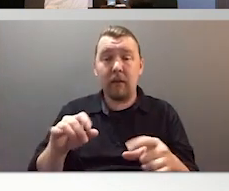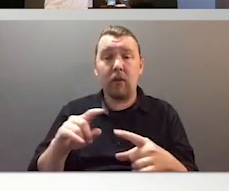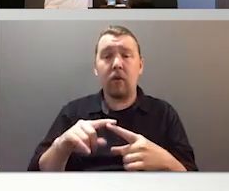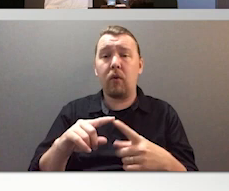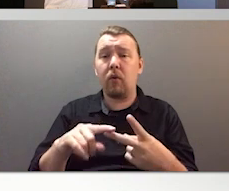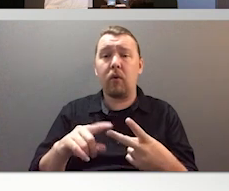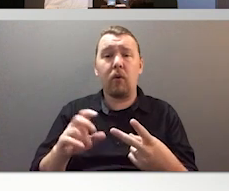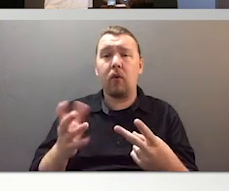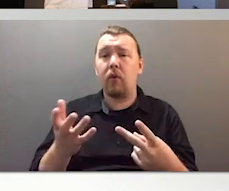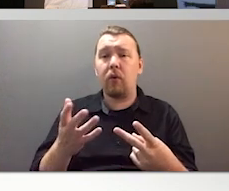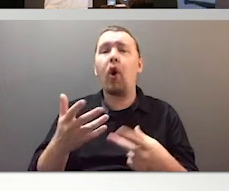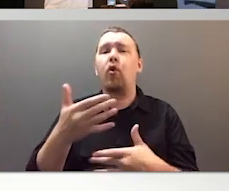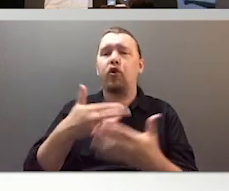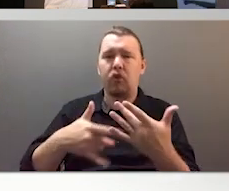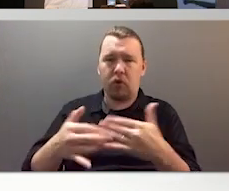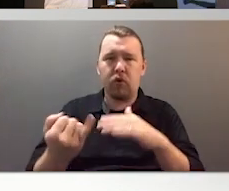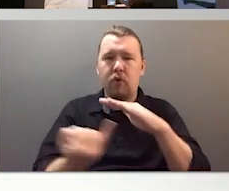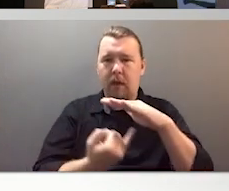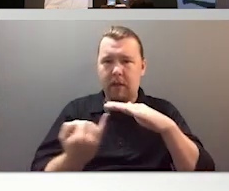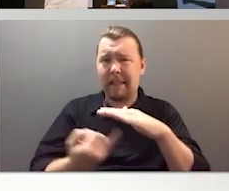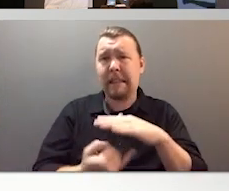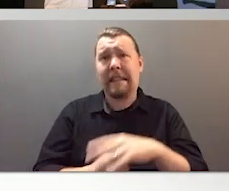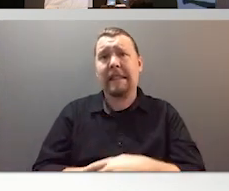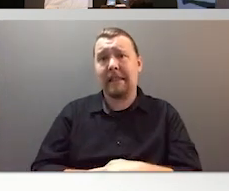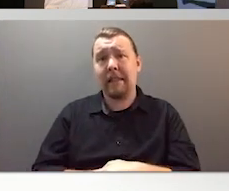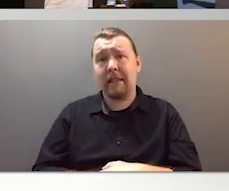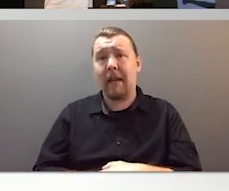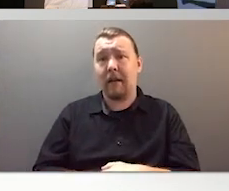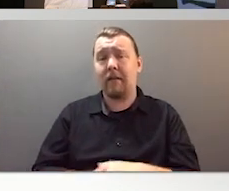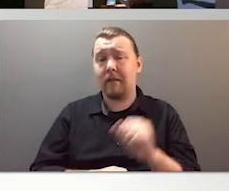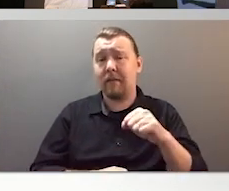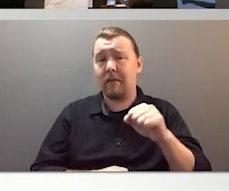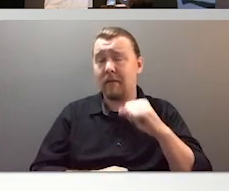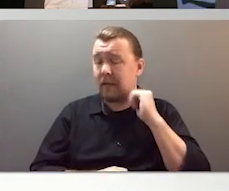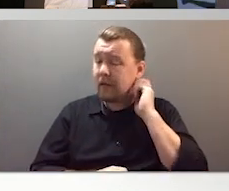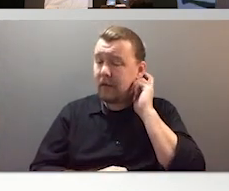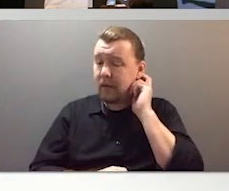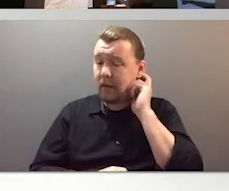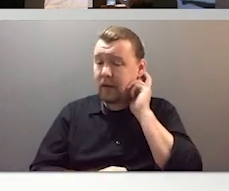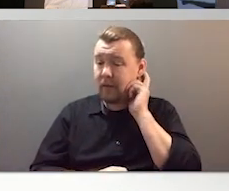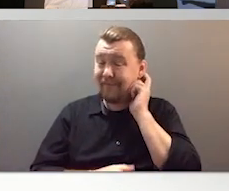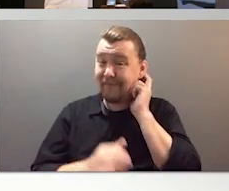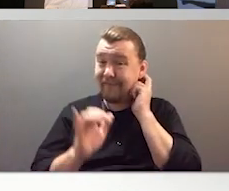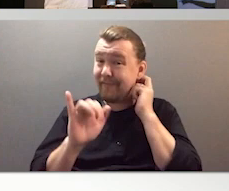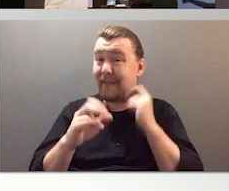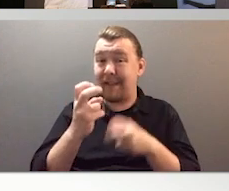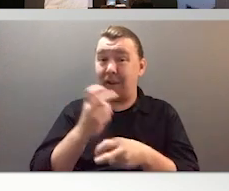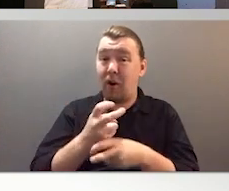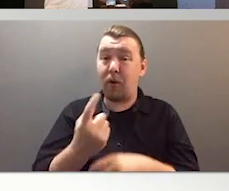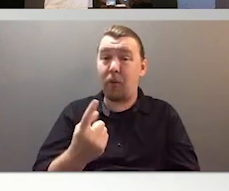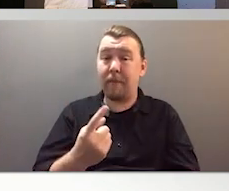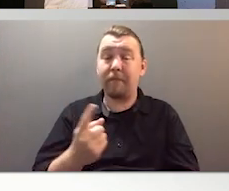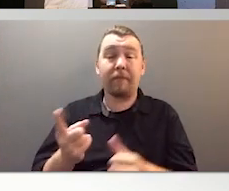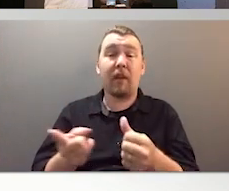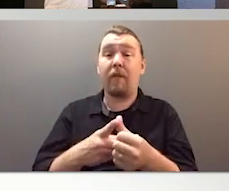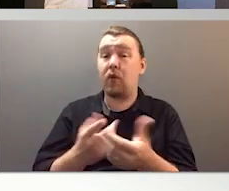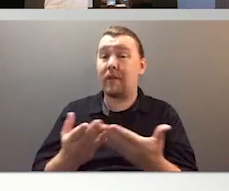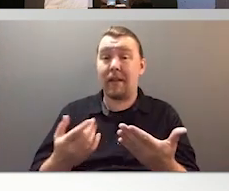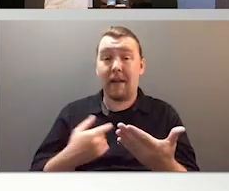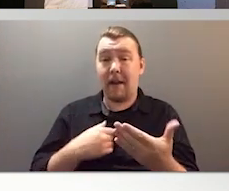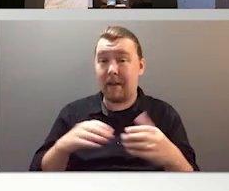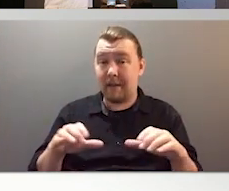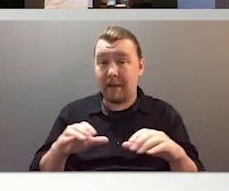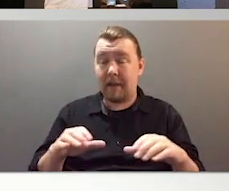first thing I tackled is the group that's on the floor. We went straight to online almost immediately so they could still see each